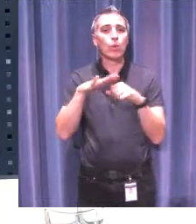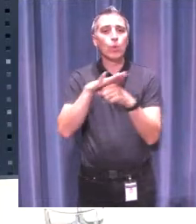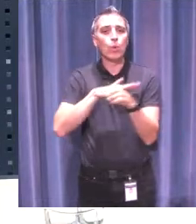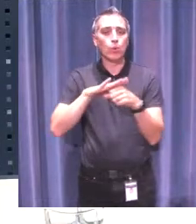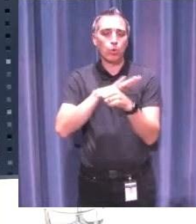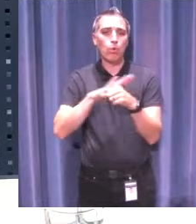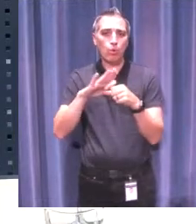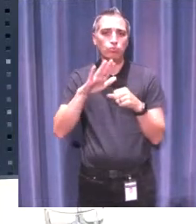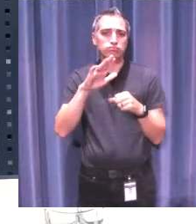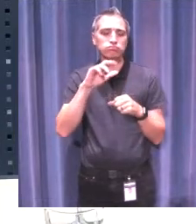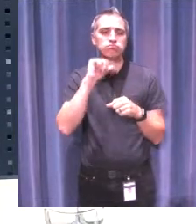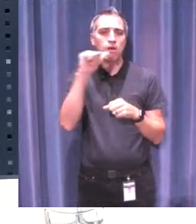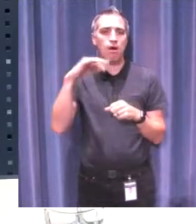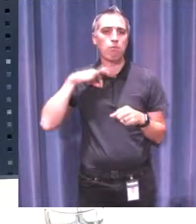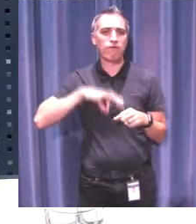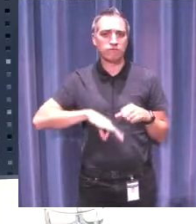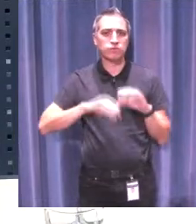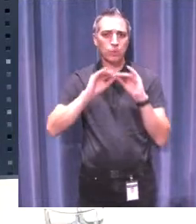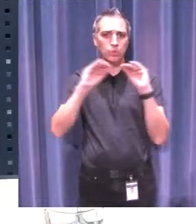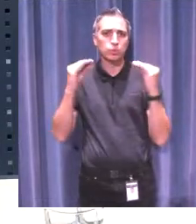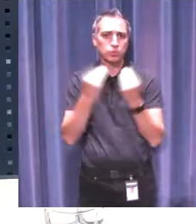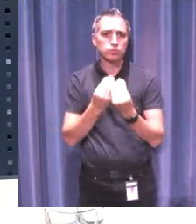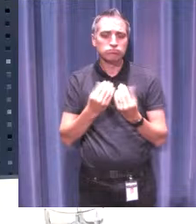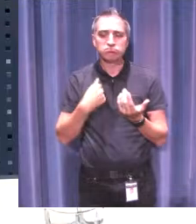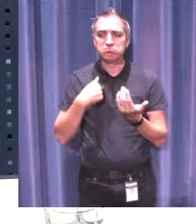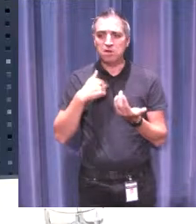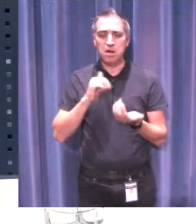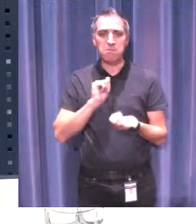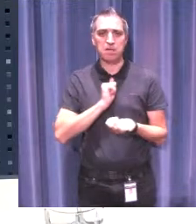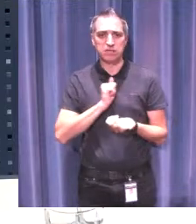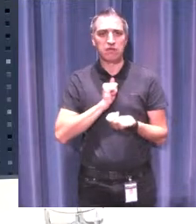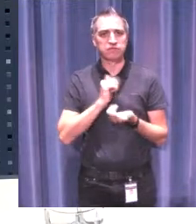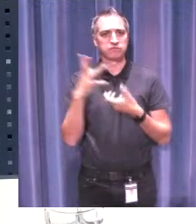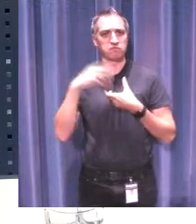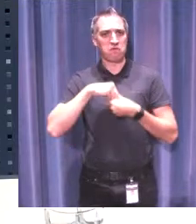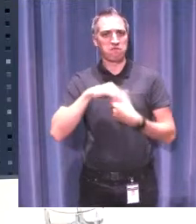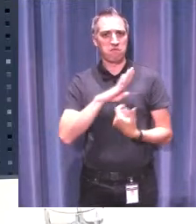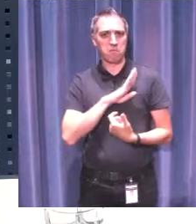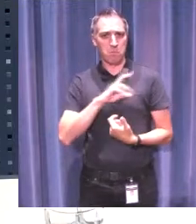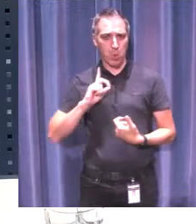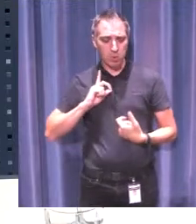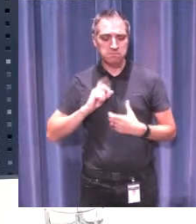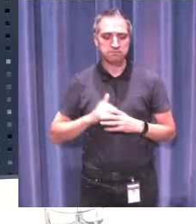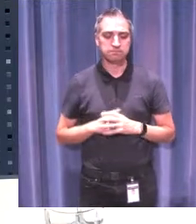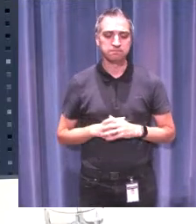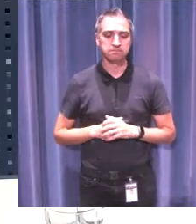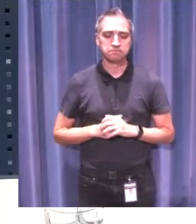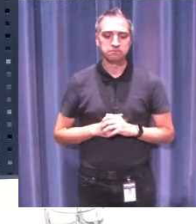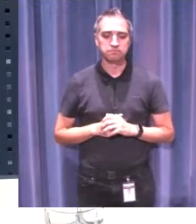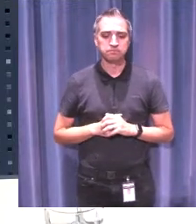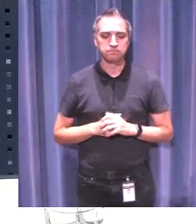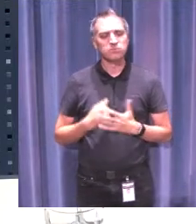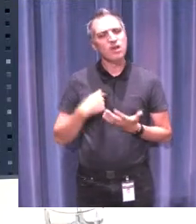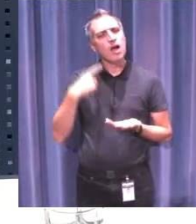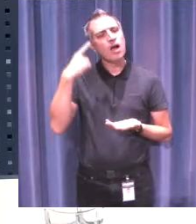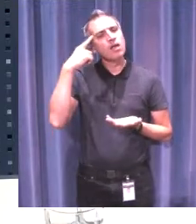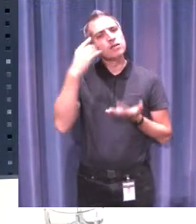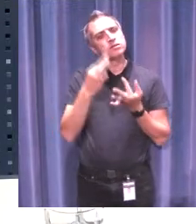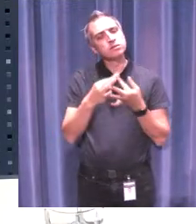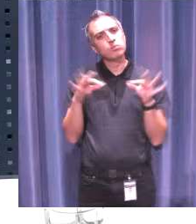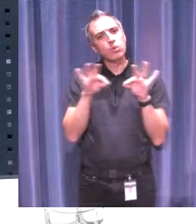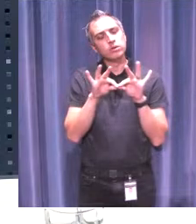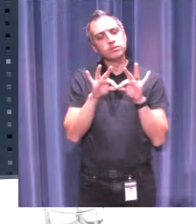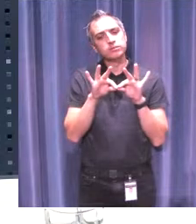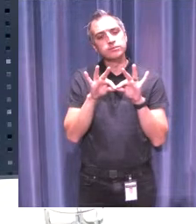nonprofit organization, so I've held a board seat of my own. I think it's important to